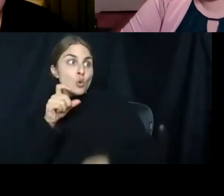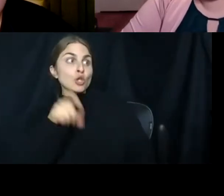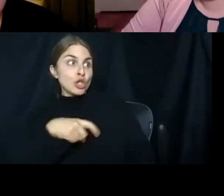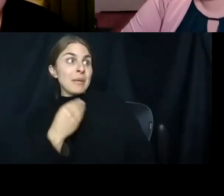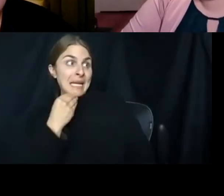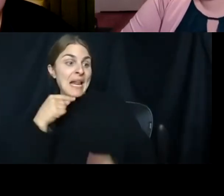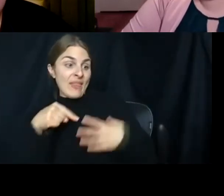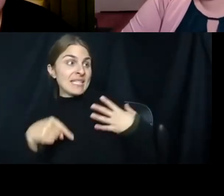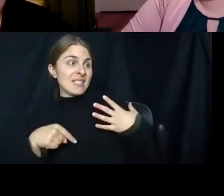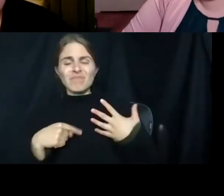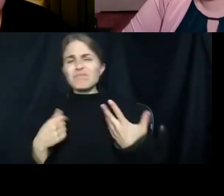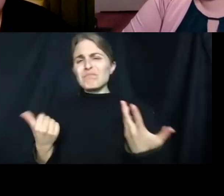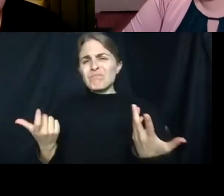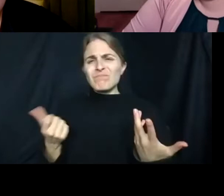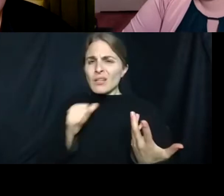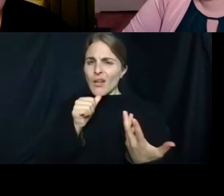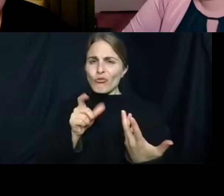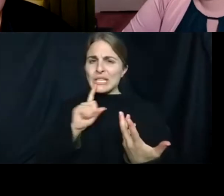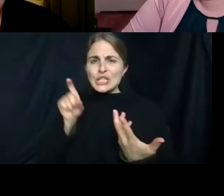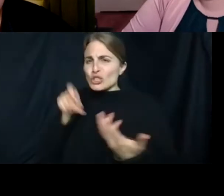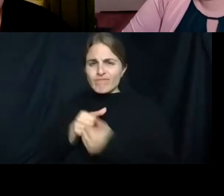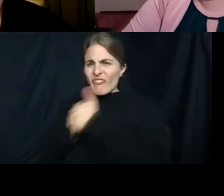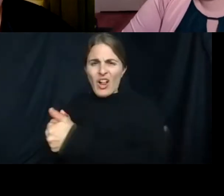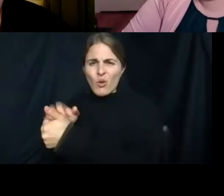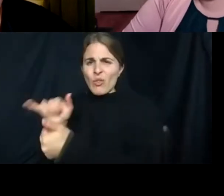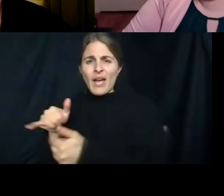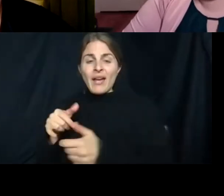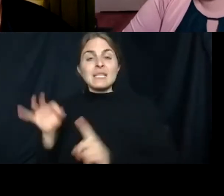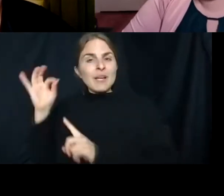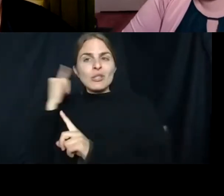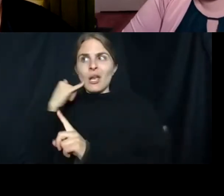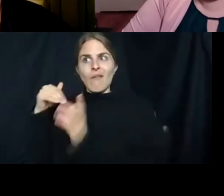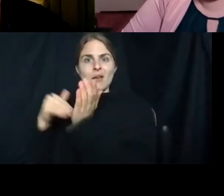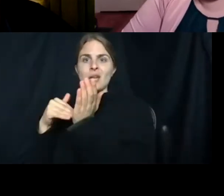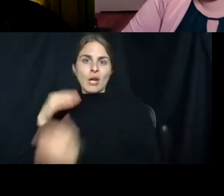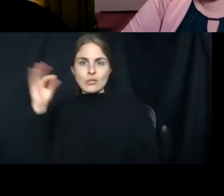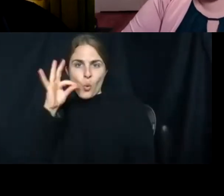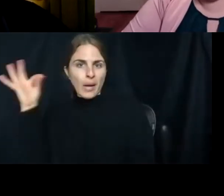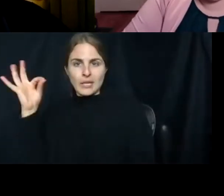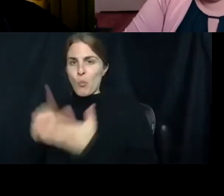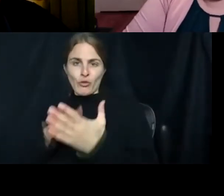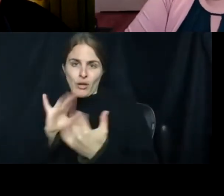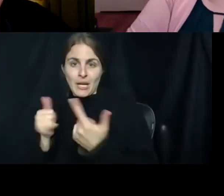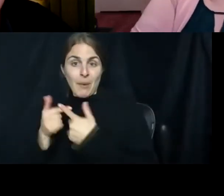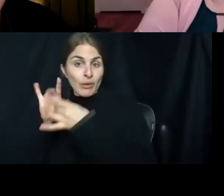Especially not someone who literally has no idea what they're talking about with regards to food.